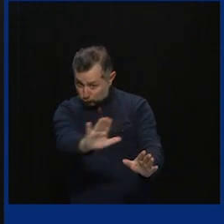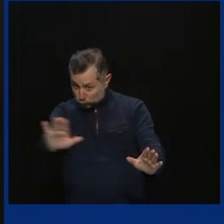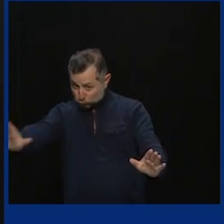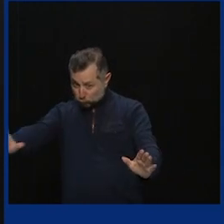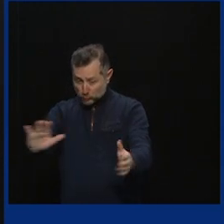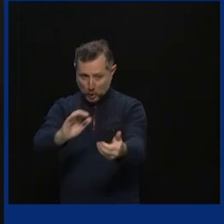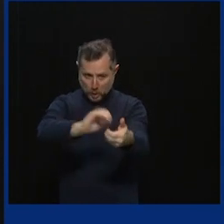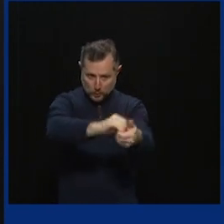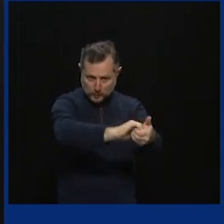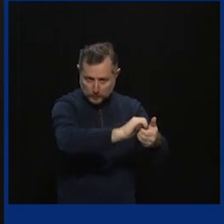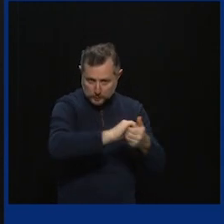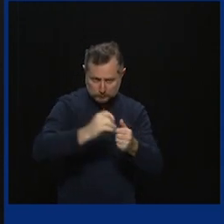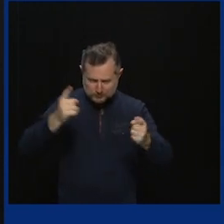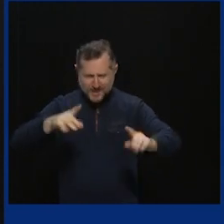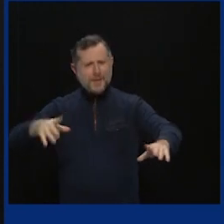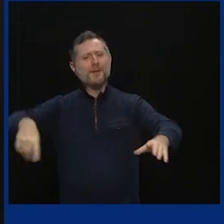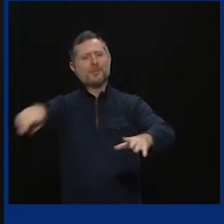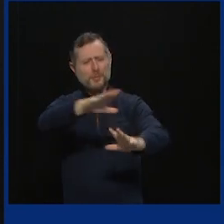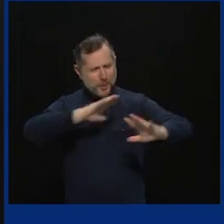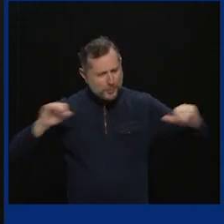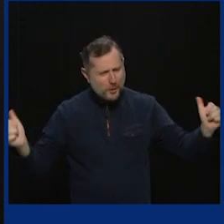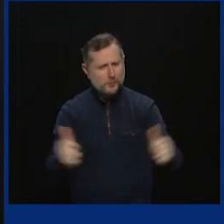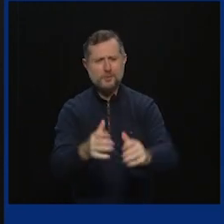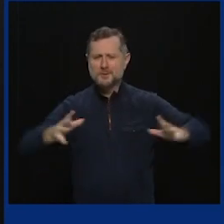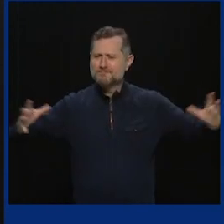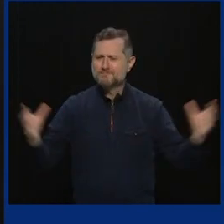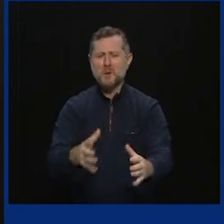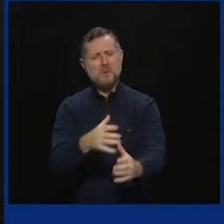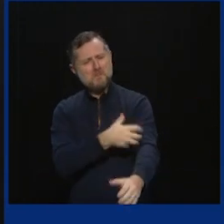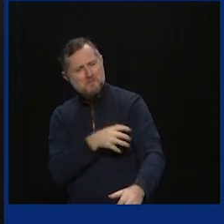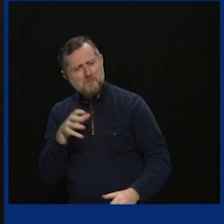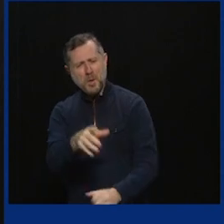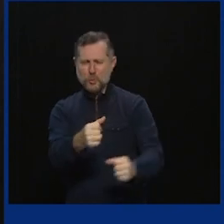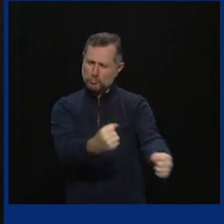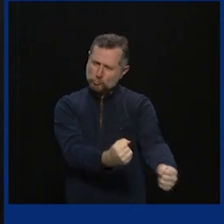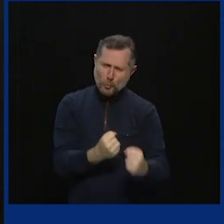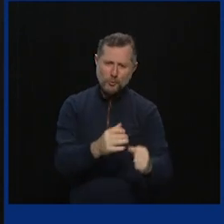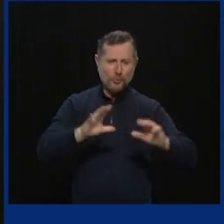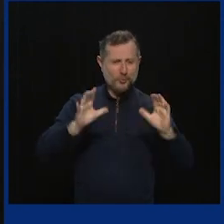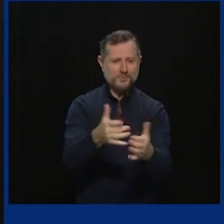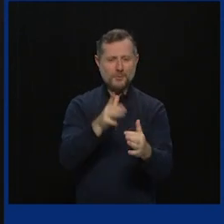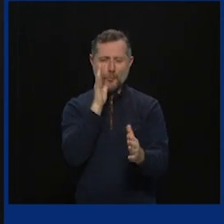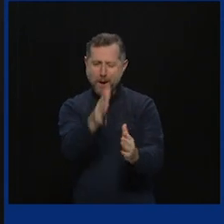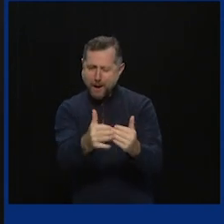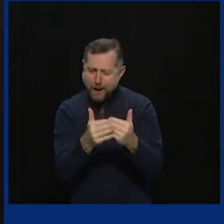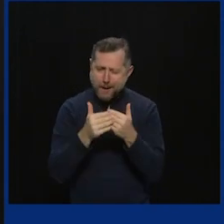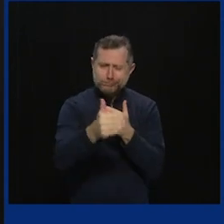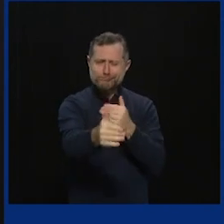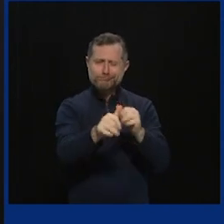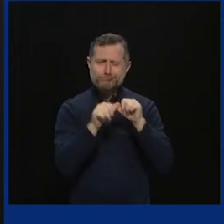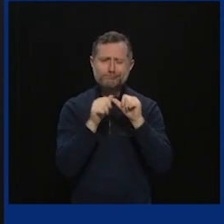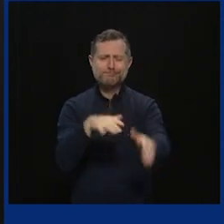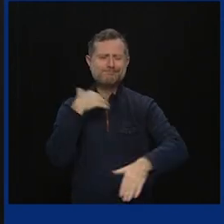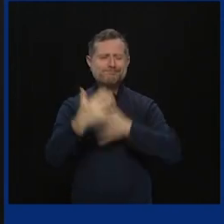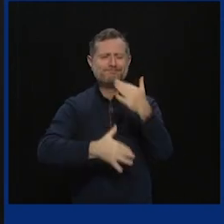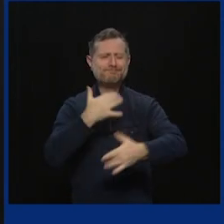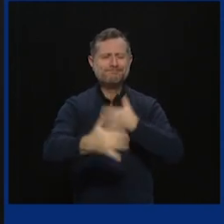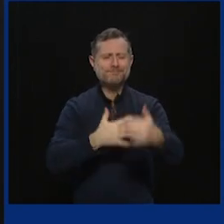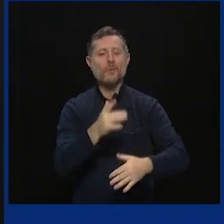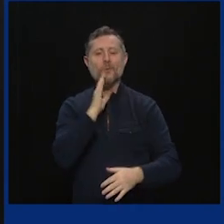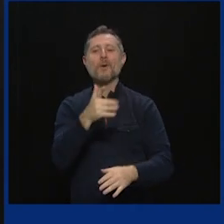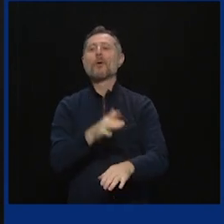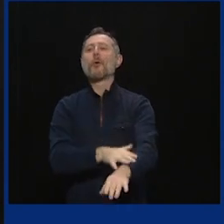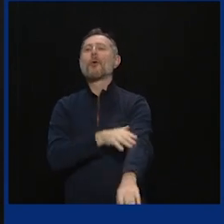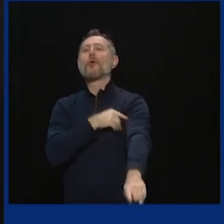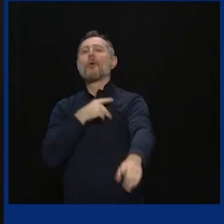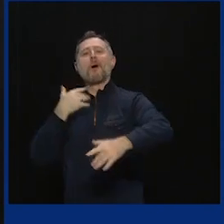you formed a coalition that was powerful. One that's going to continue to endure way beyond this, because there's going to be a long process.